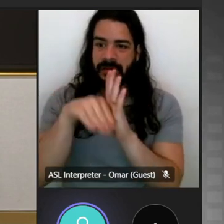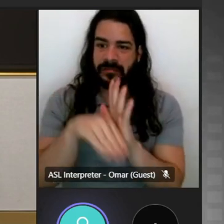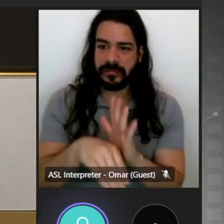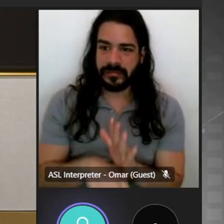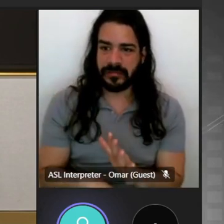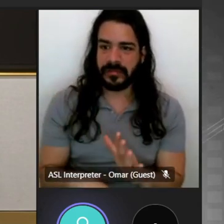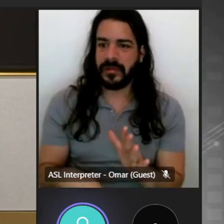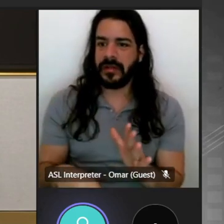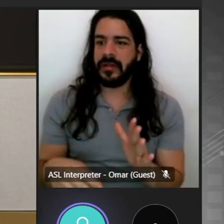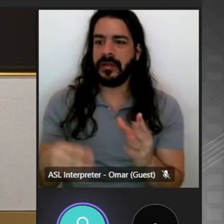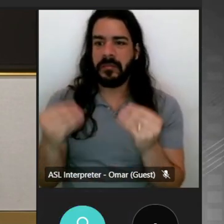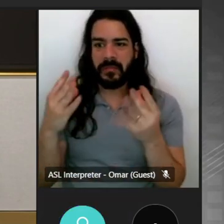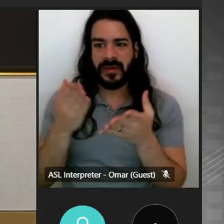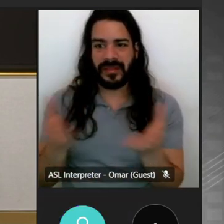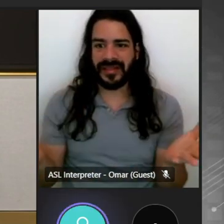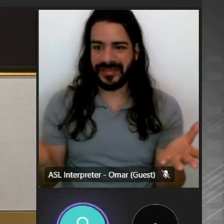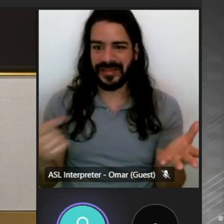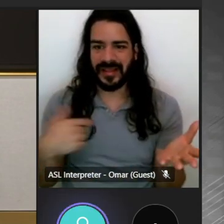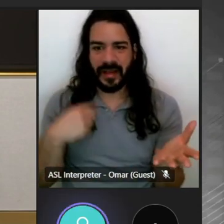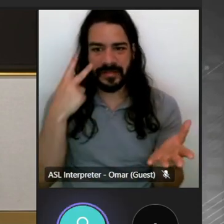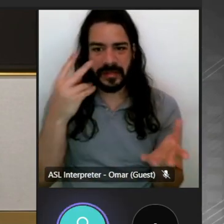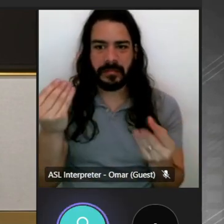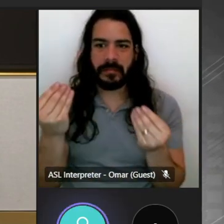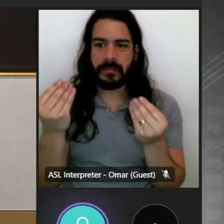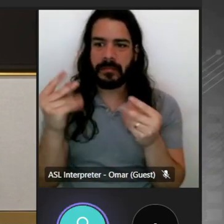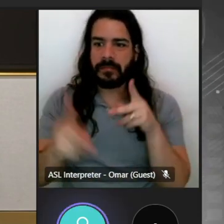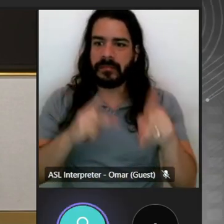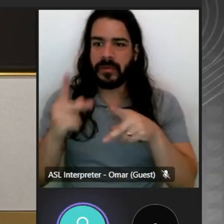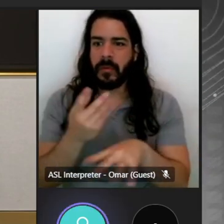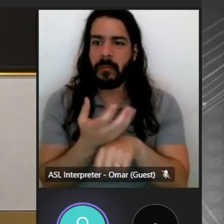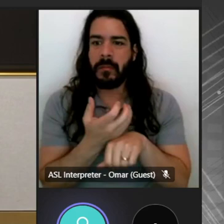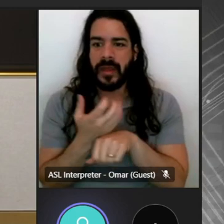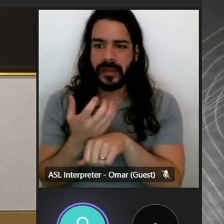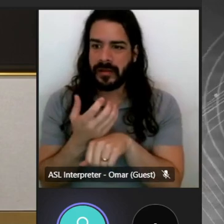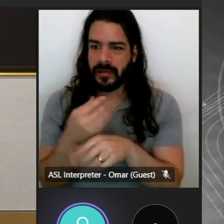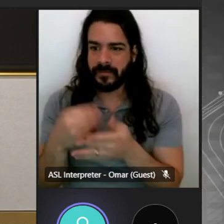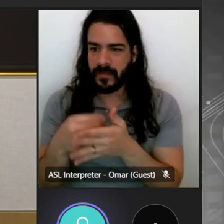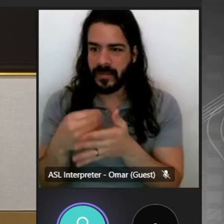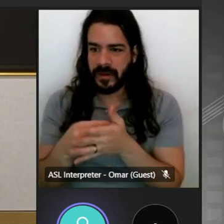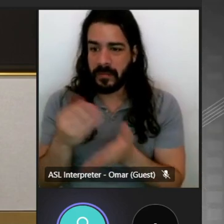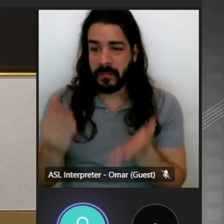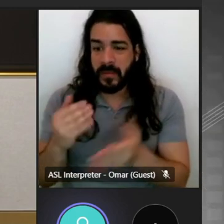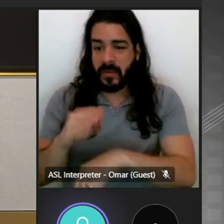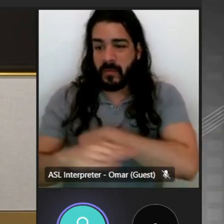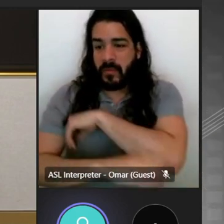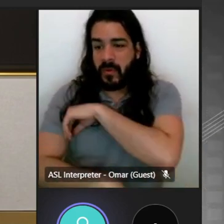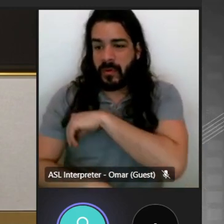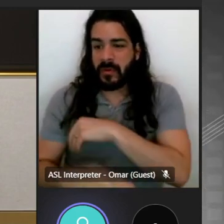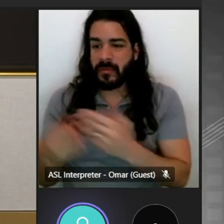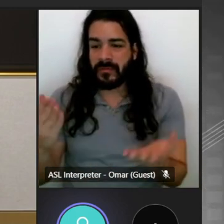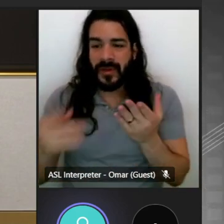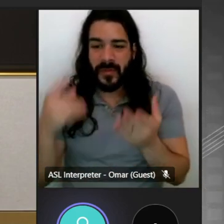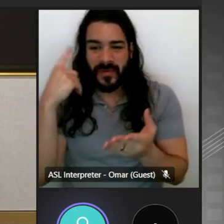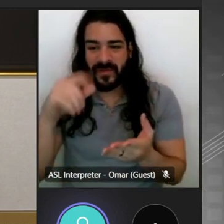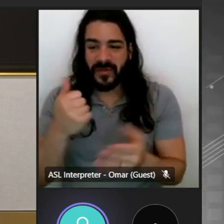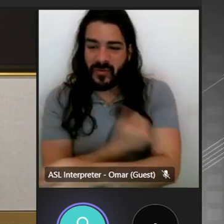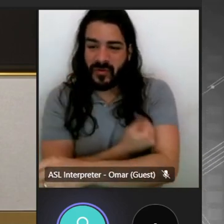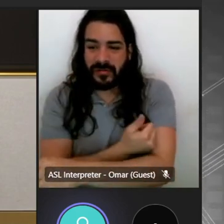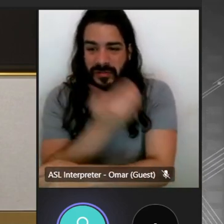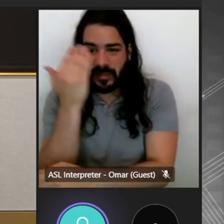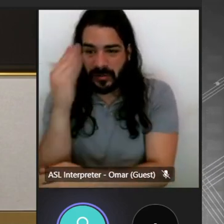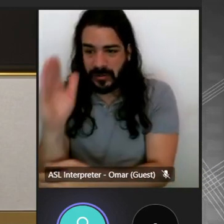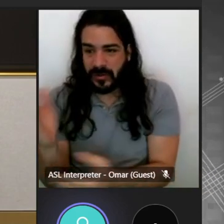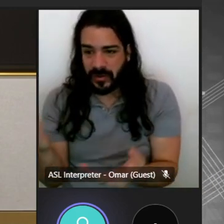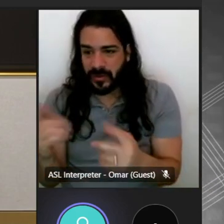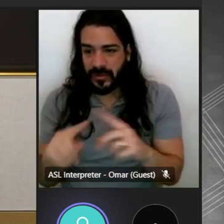People trying to collect money because, I guess, the poor, they don't have enough, or maybe for drugs, I don't know. But it's insecure,